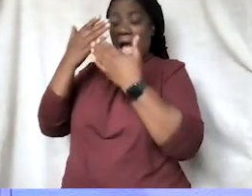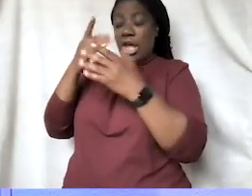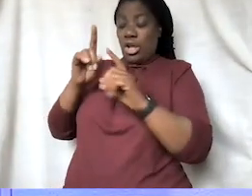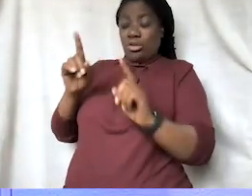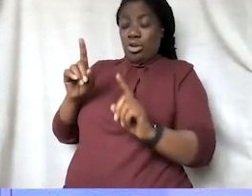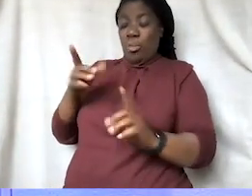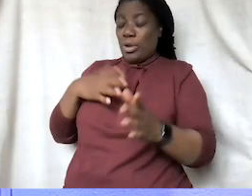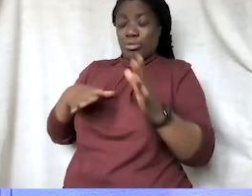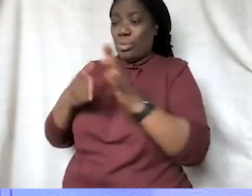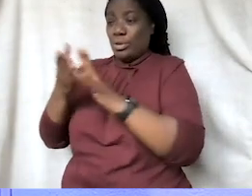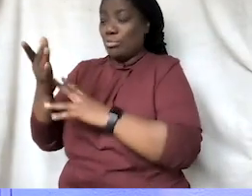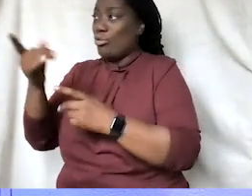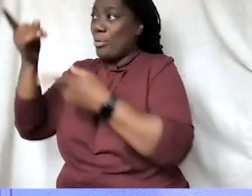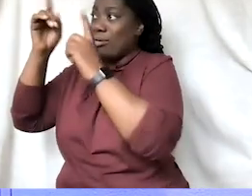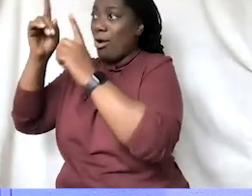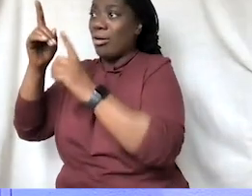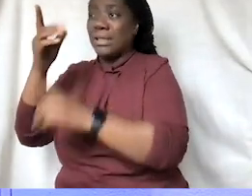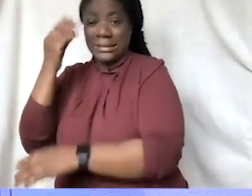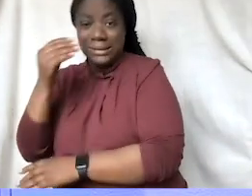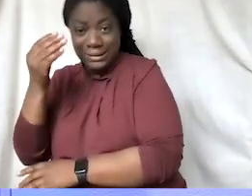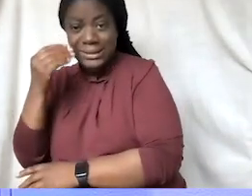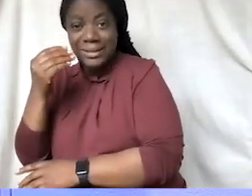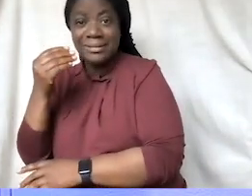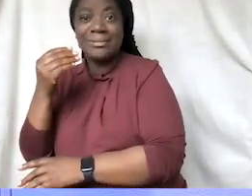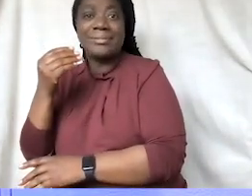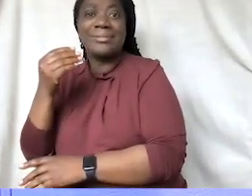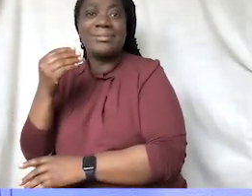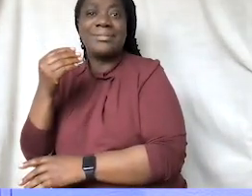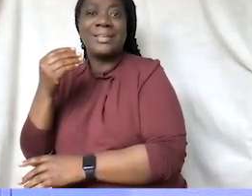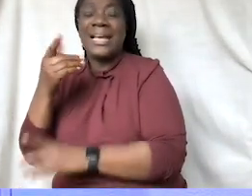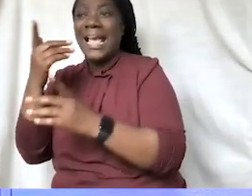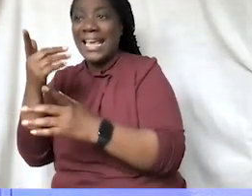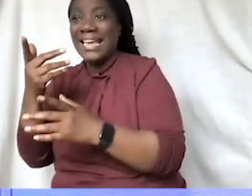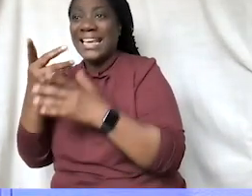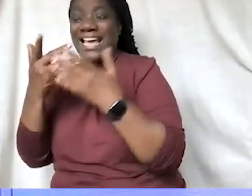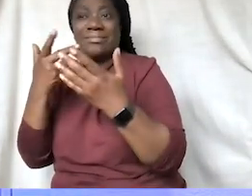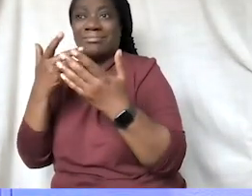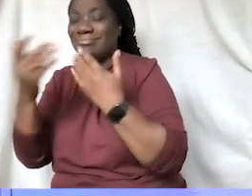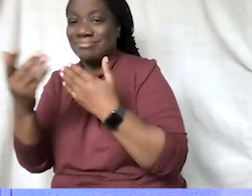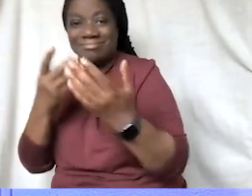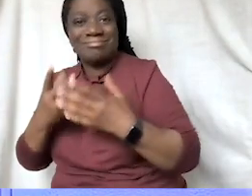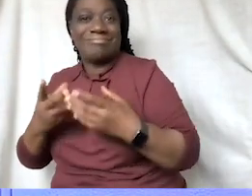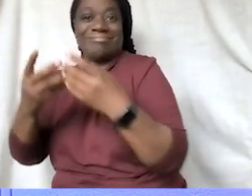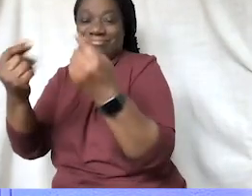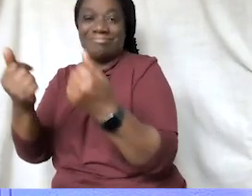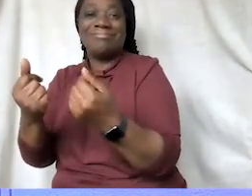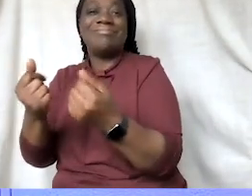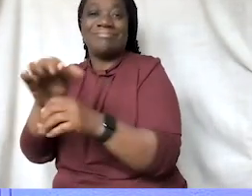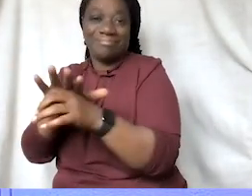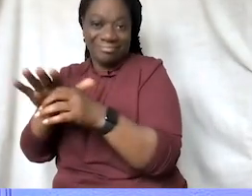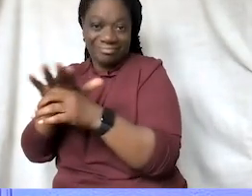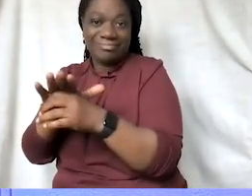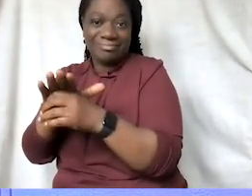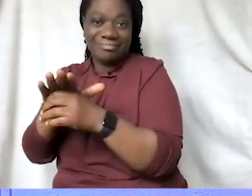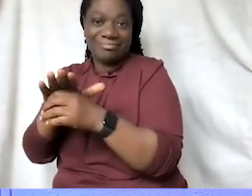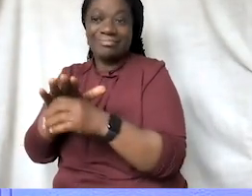listen, God can hear your prayer, God can grant you a new day. Indeed, brothers and sisters, we need